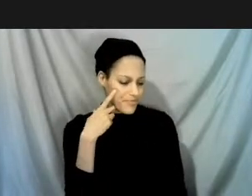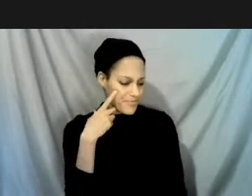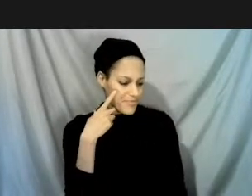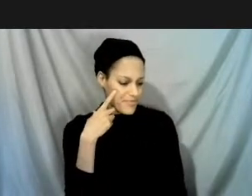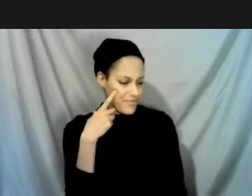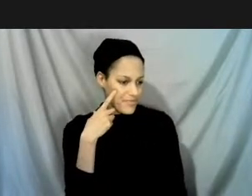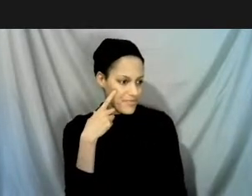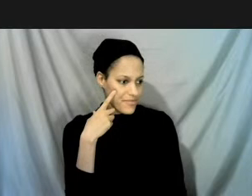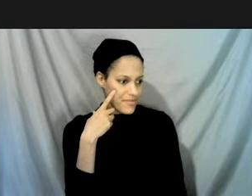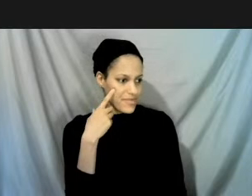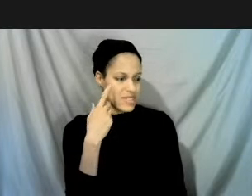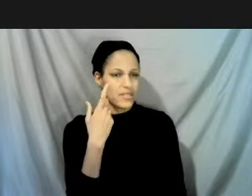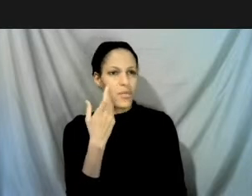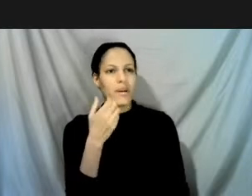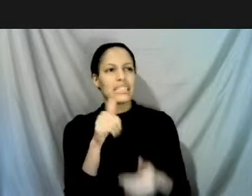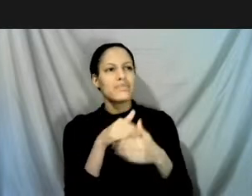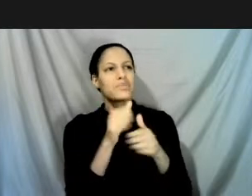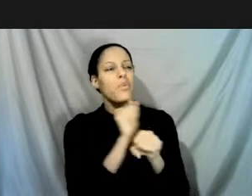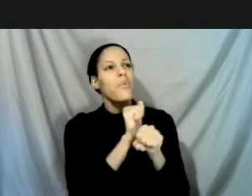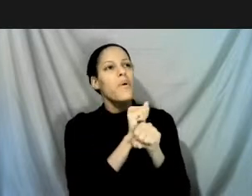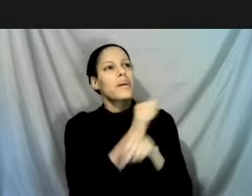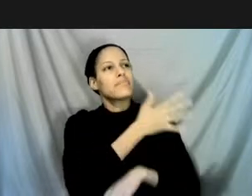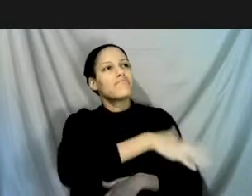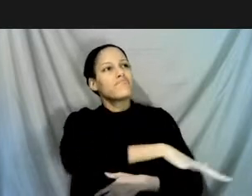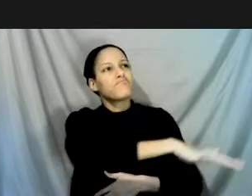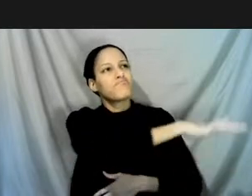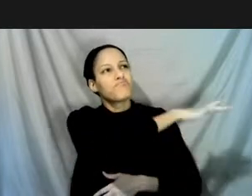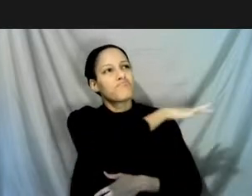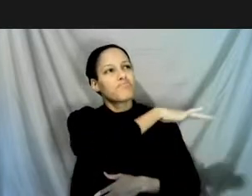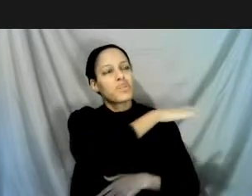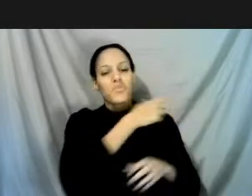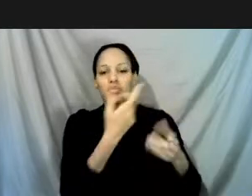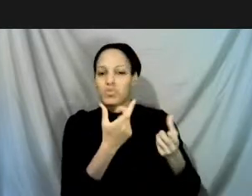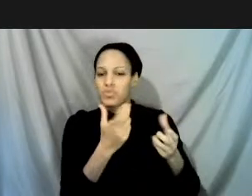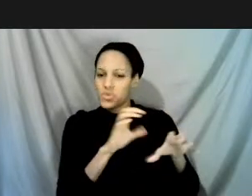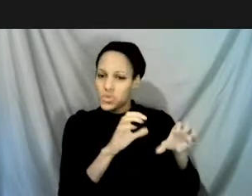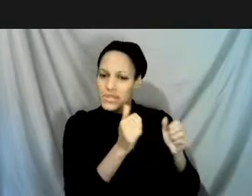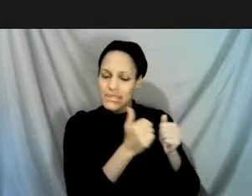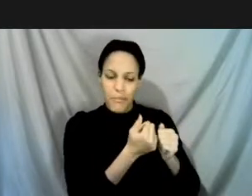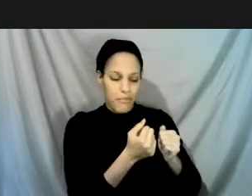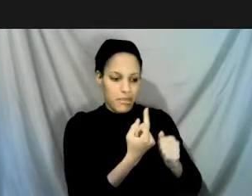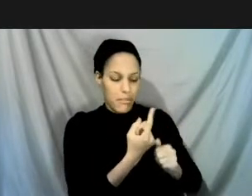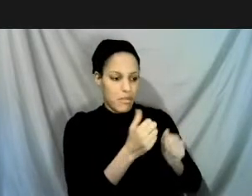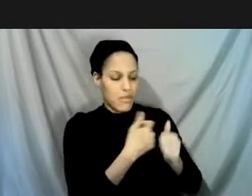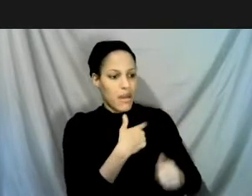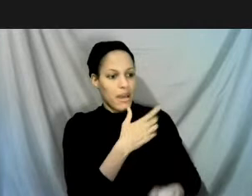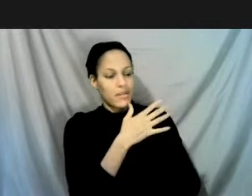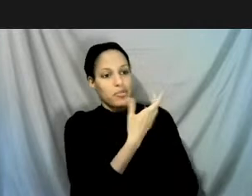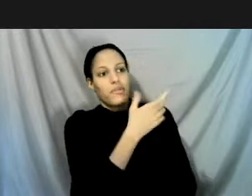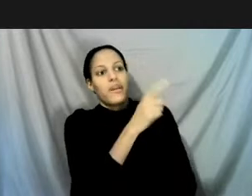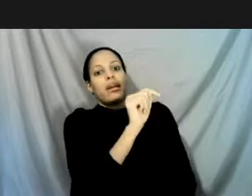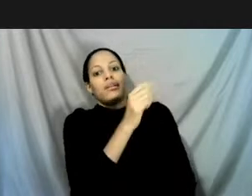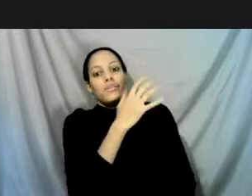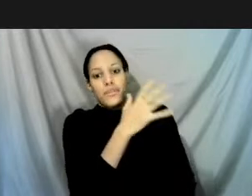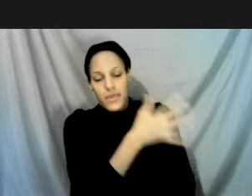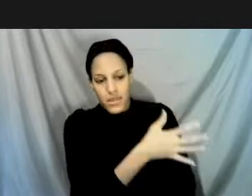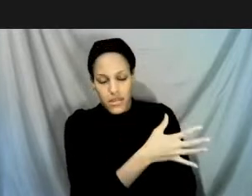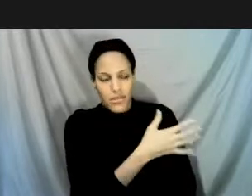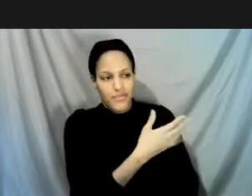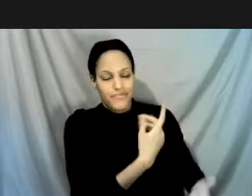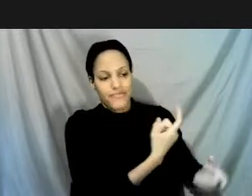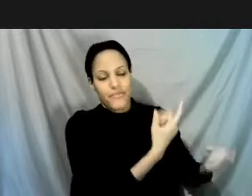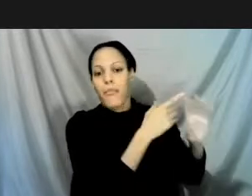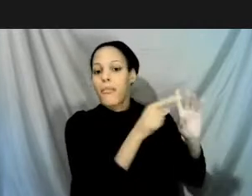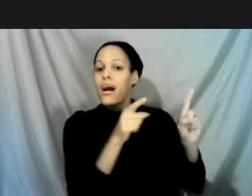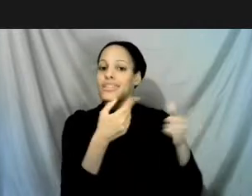in the fields doing something to my great grandmother. And I mean, the stories that